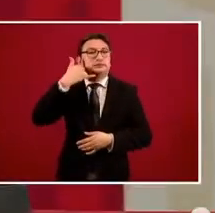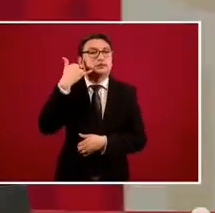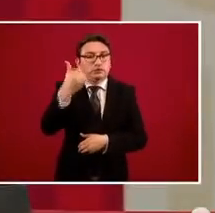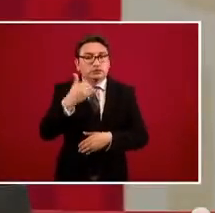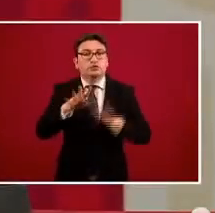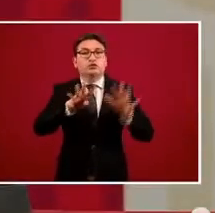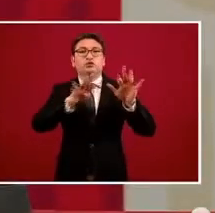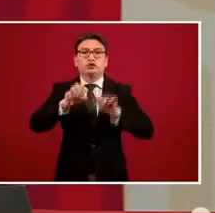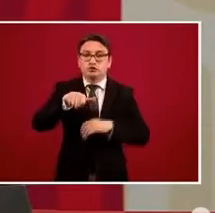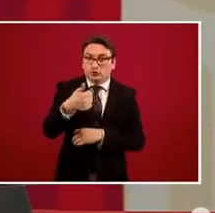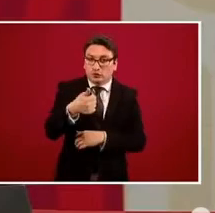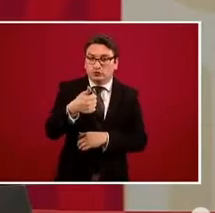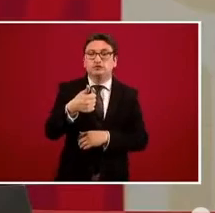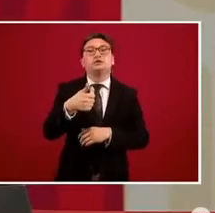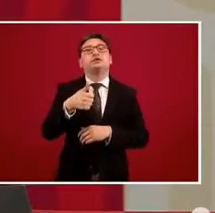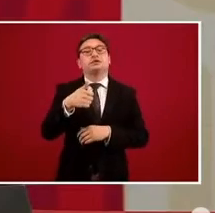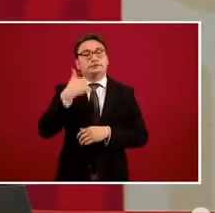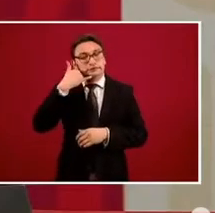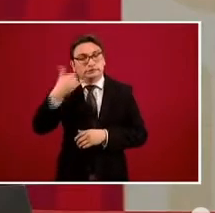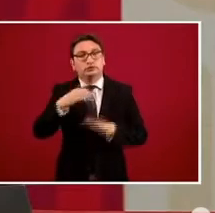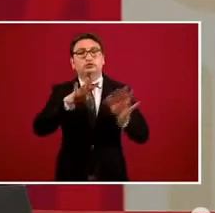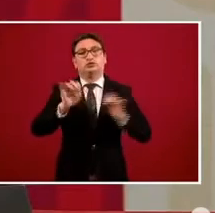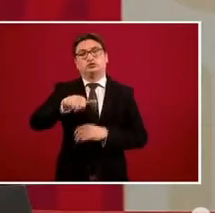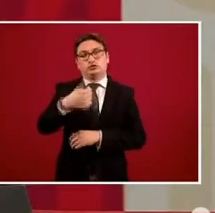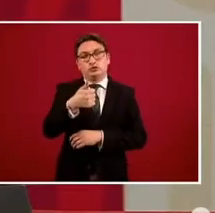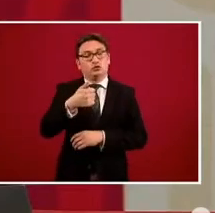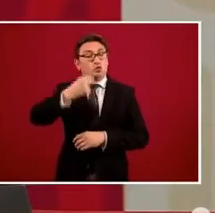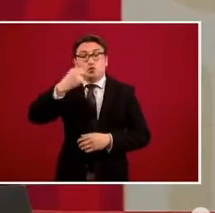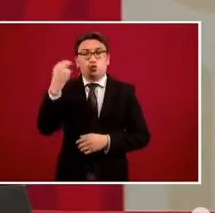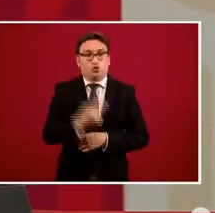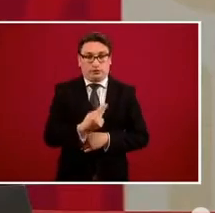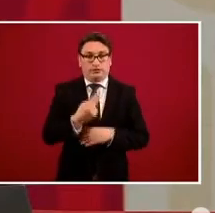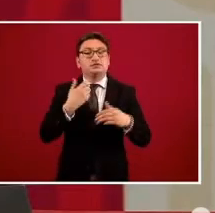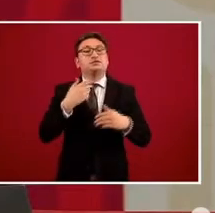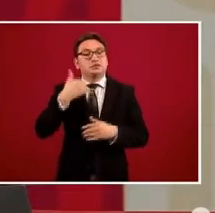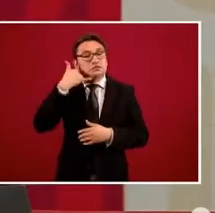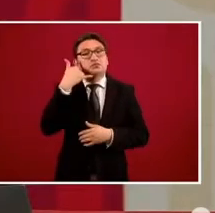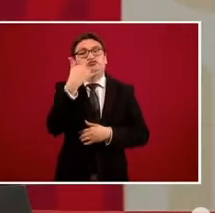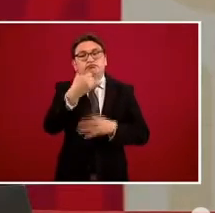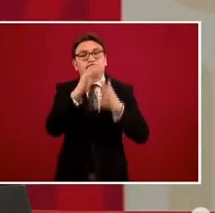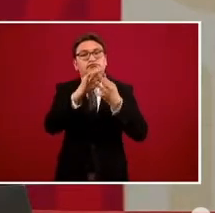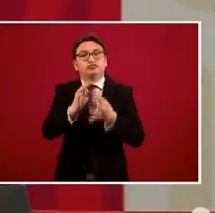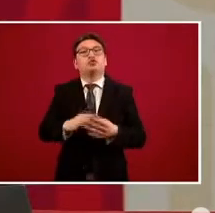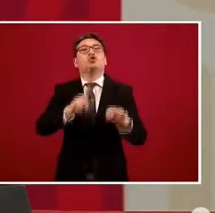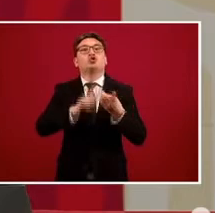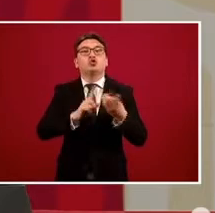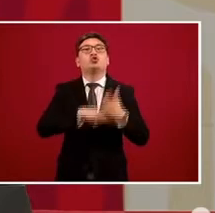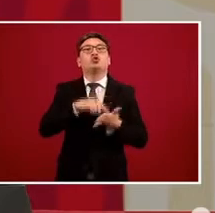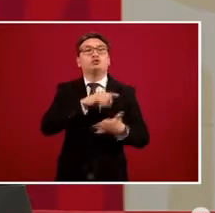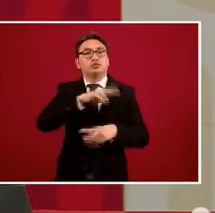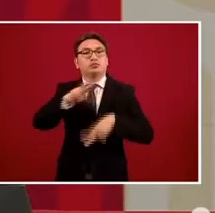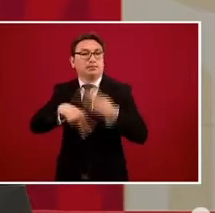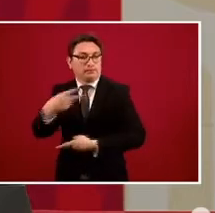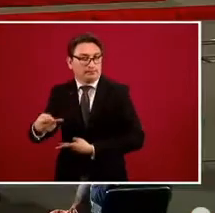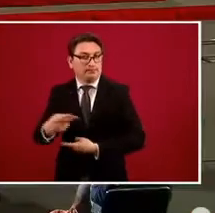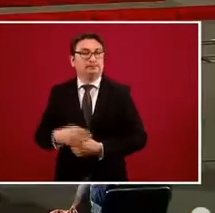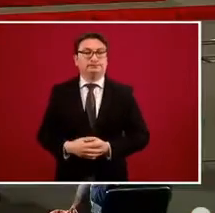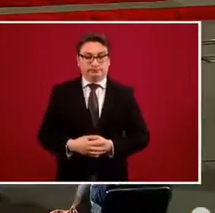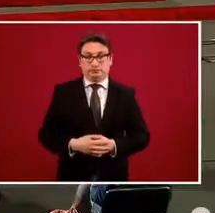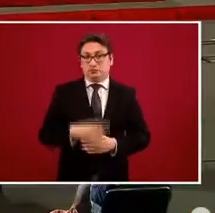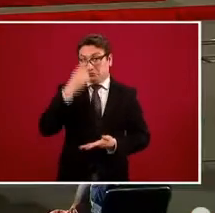middle of the night and you don't know who to call 911. It's an emergency situation. You will receive the proper